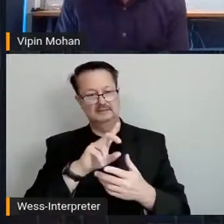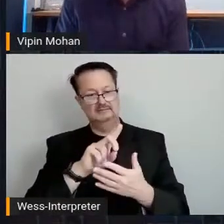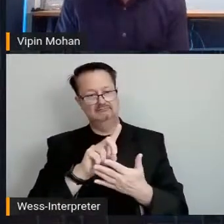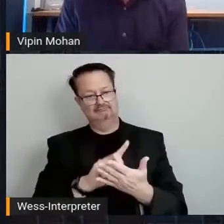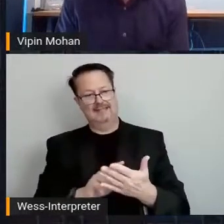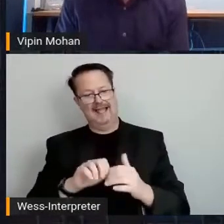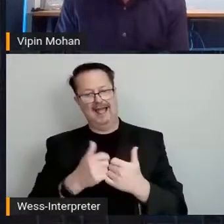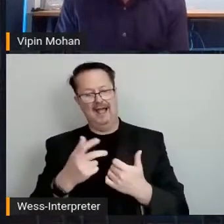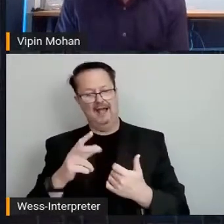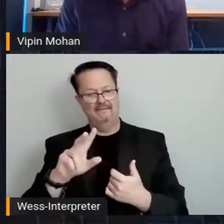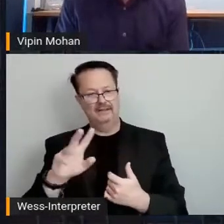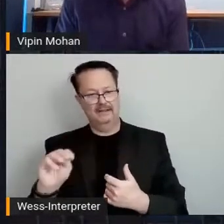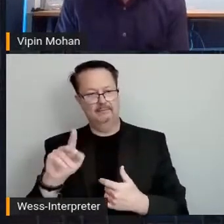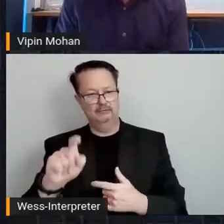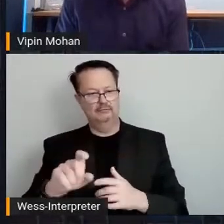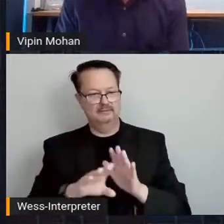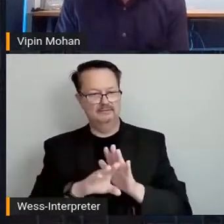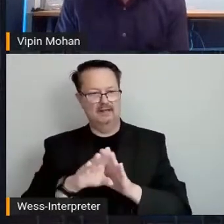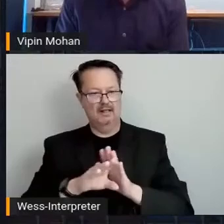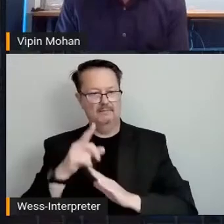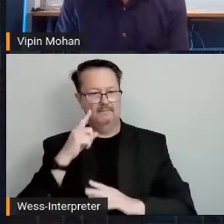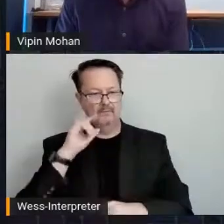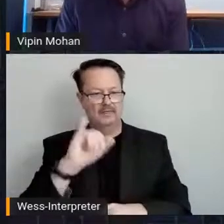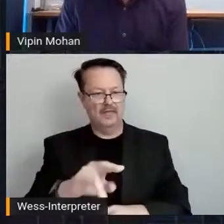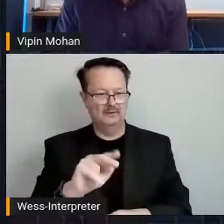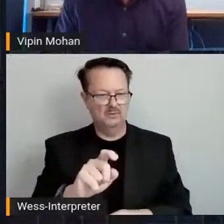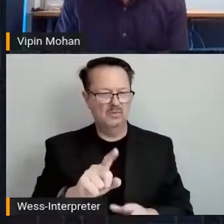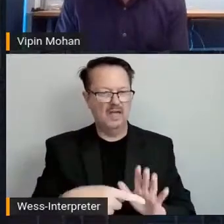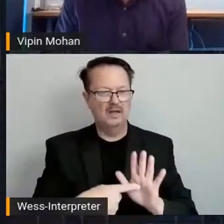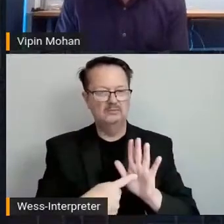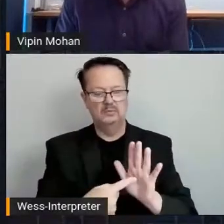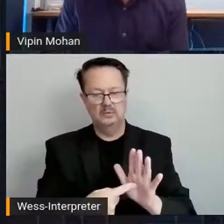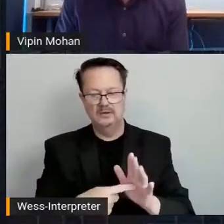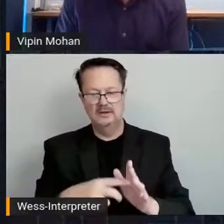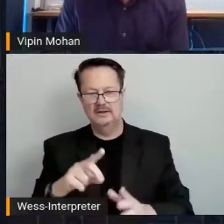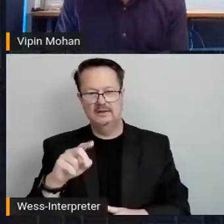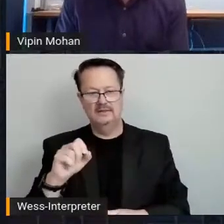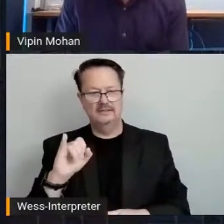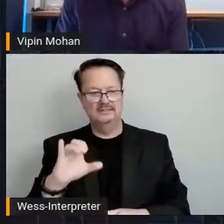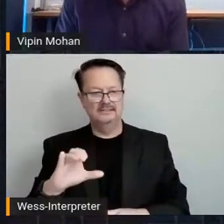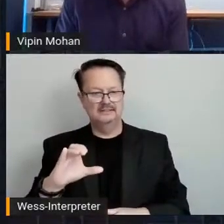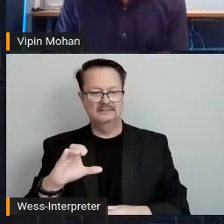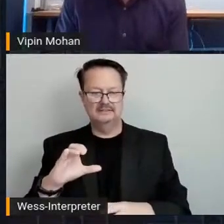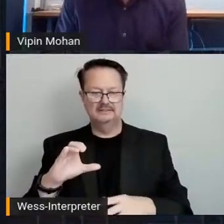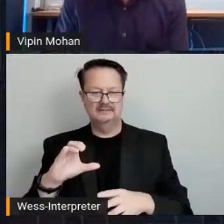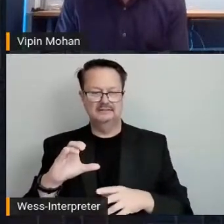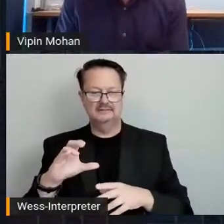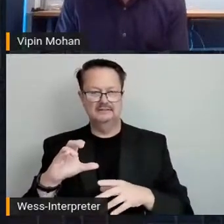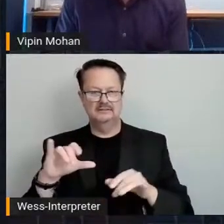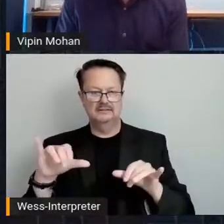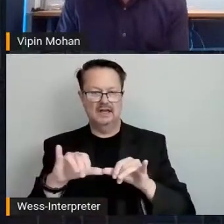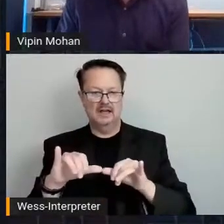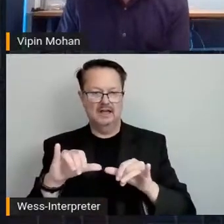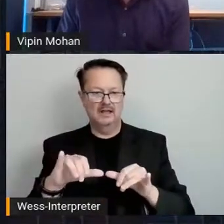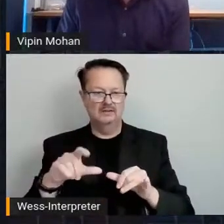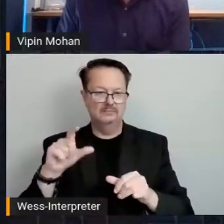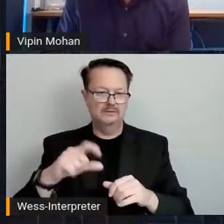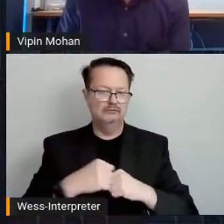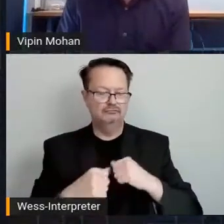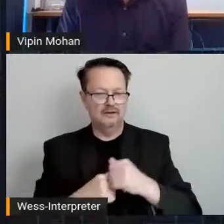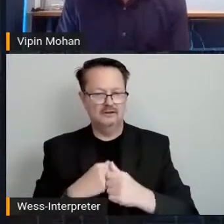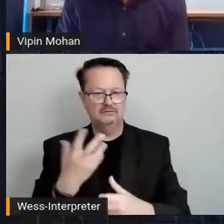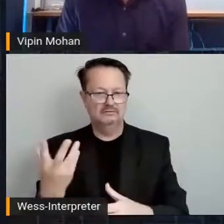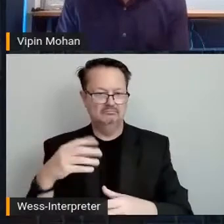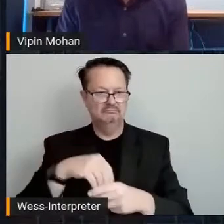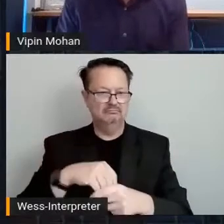created for that particular node. So this basically has what the disk size should be, what's the folder structure that I have to create the VM in, like inside